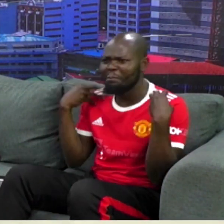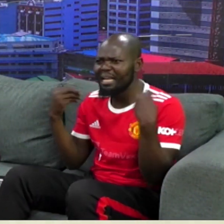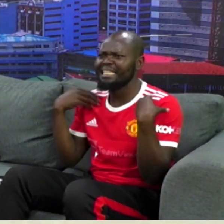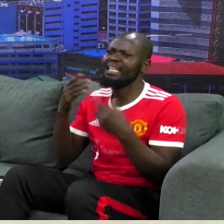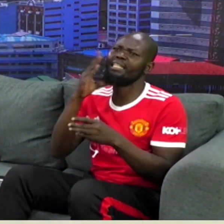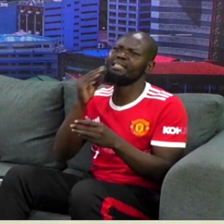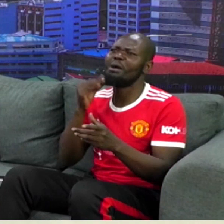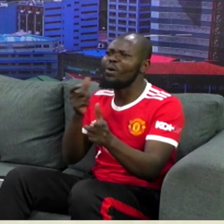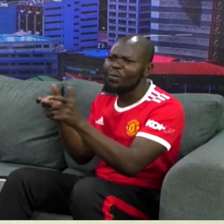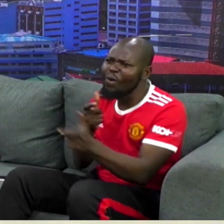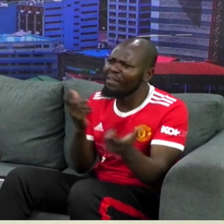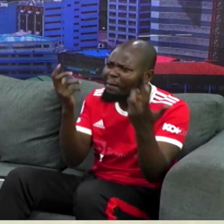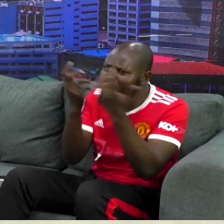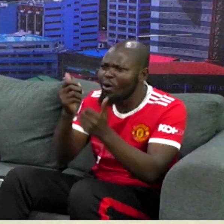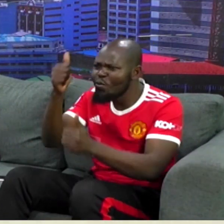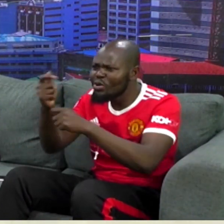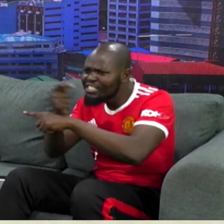0-0. Now